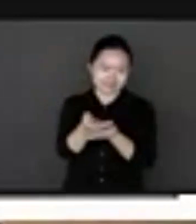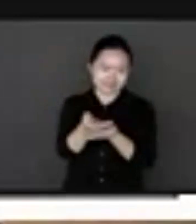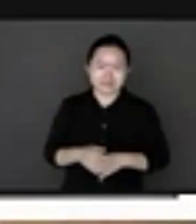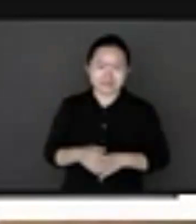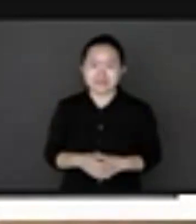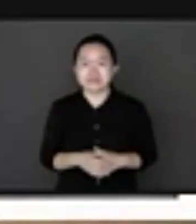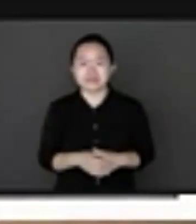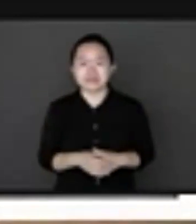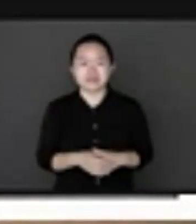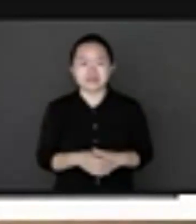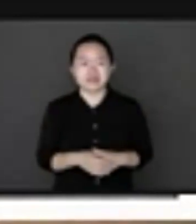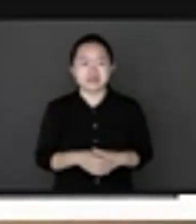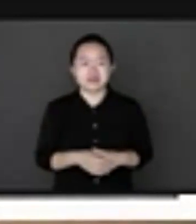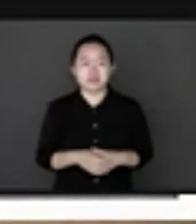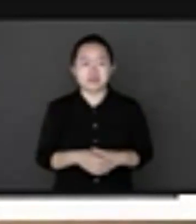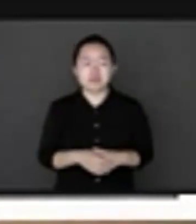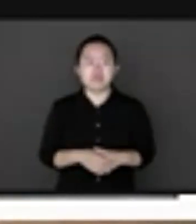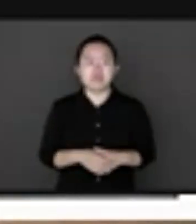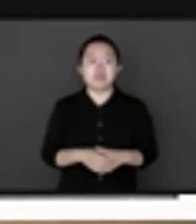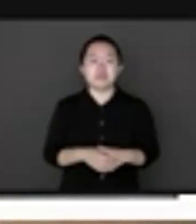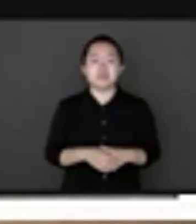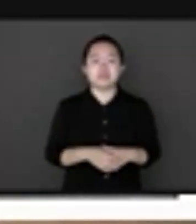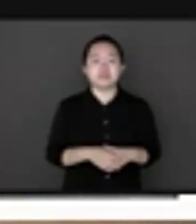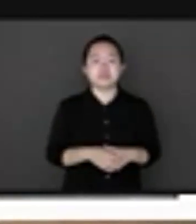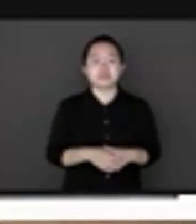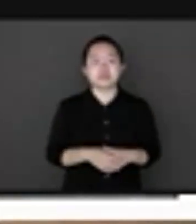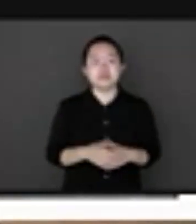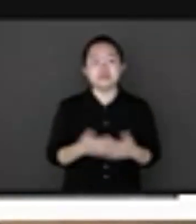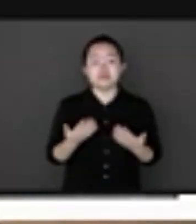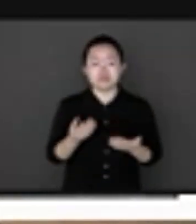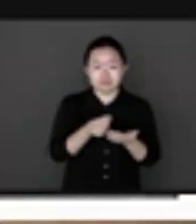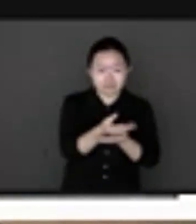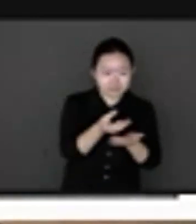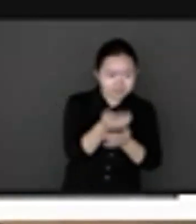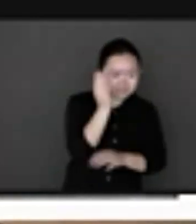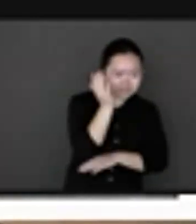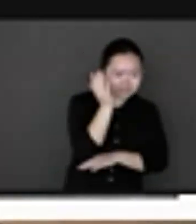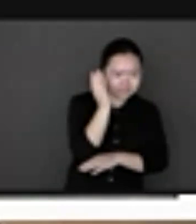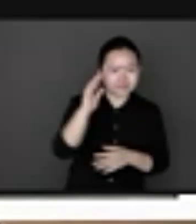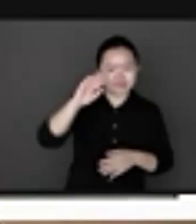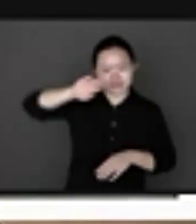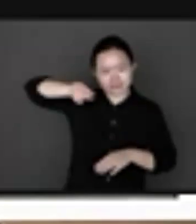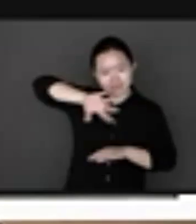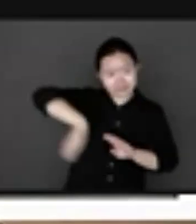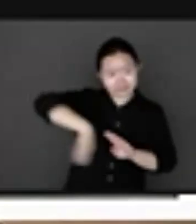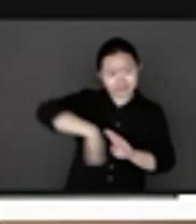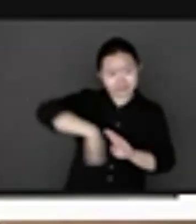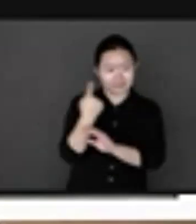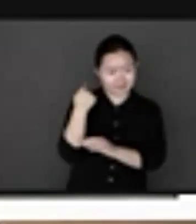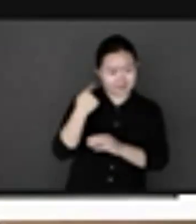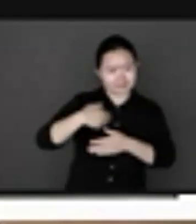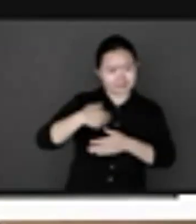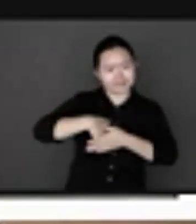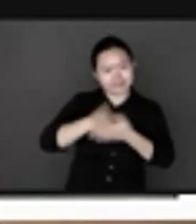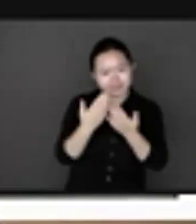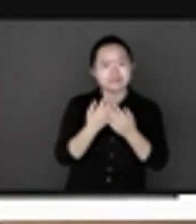we have touched on, and then of course leave room for questions. And because this is so technical, we will take the questions after each